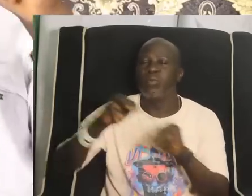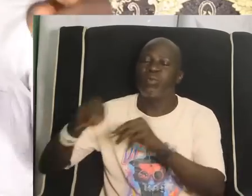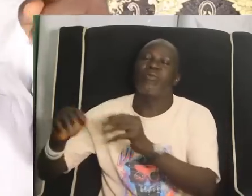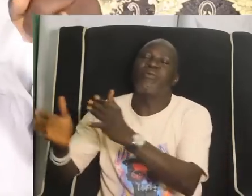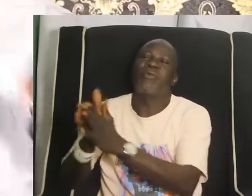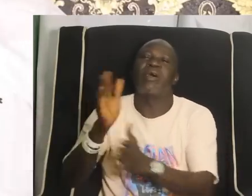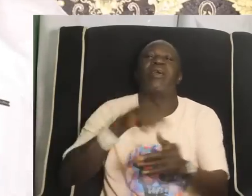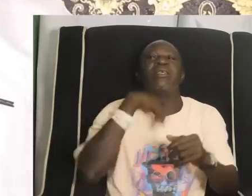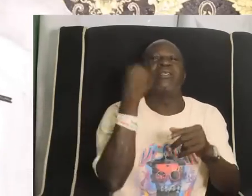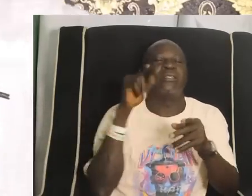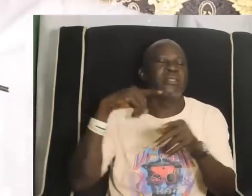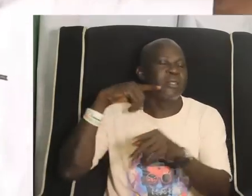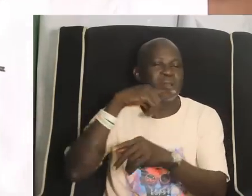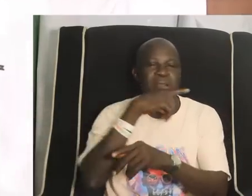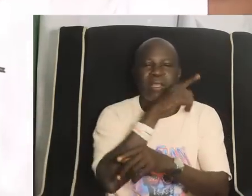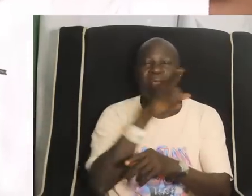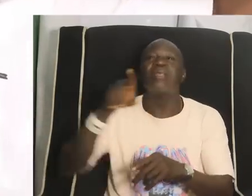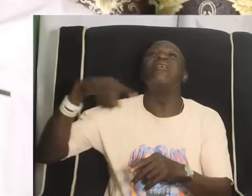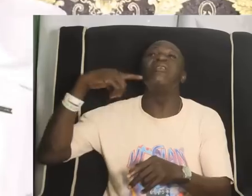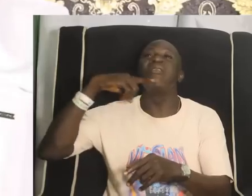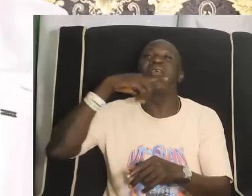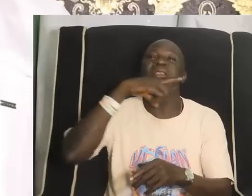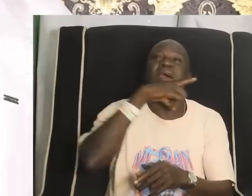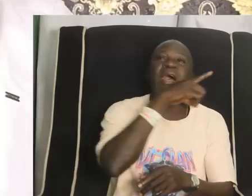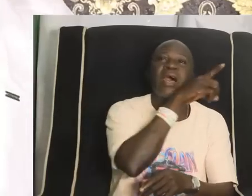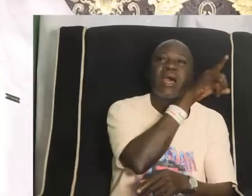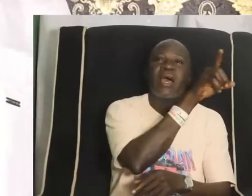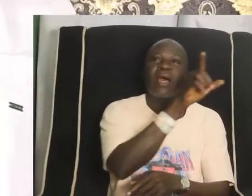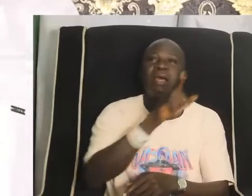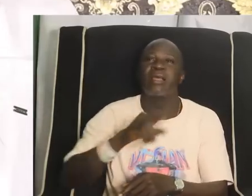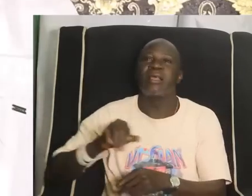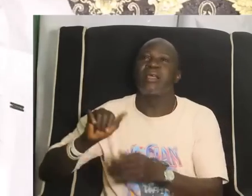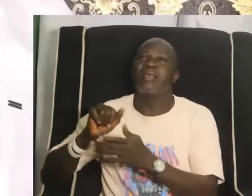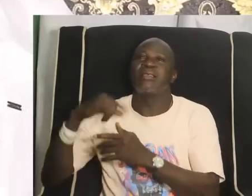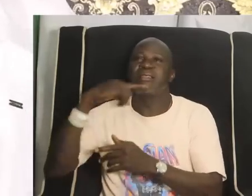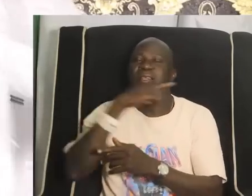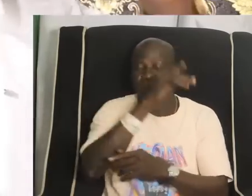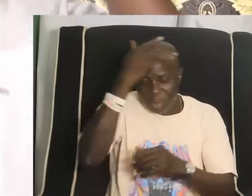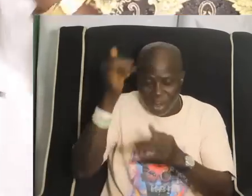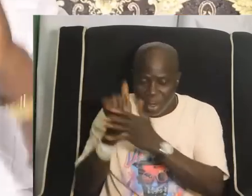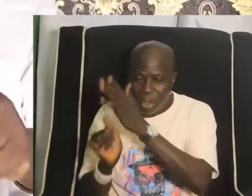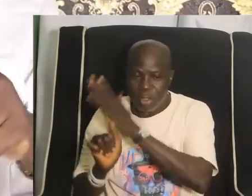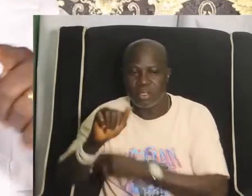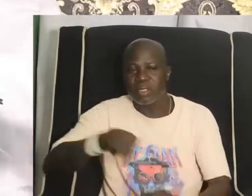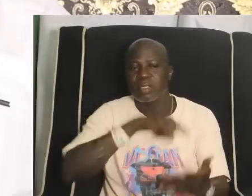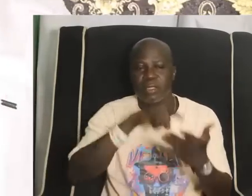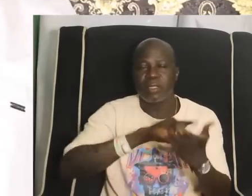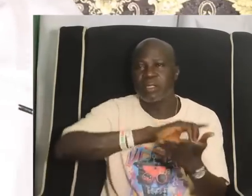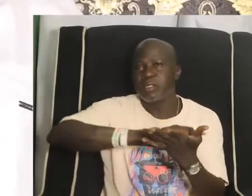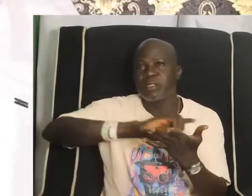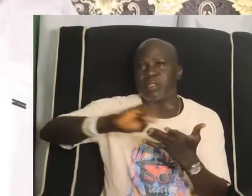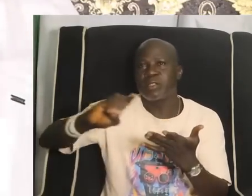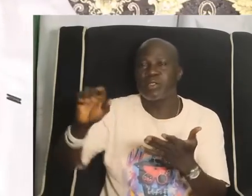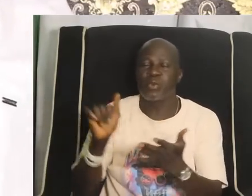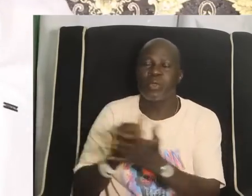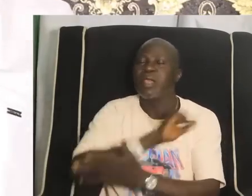covenant that said we don't move far. Is a lie. Say is a lie. Because this week, oh